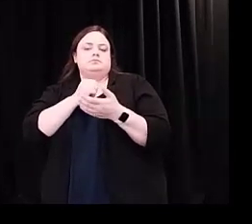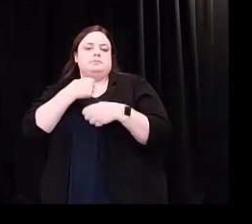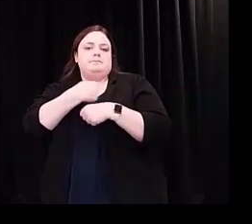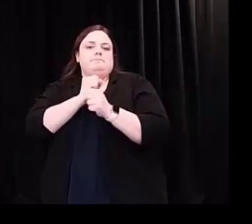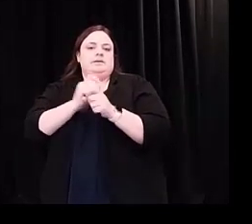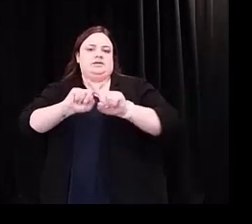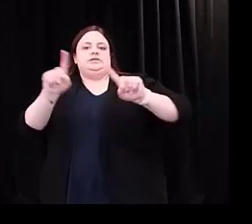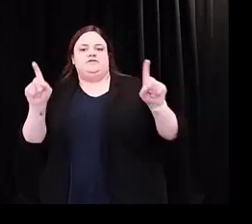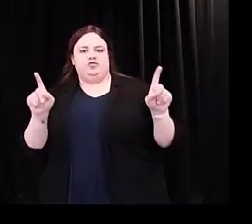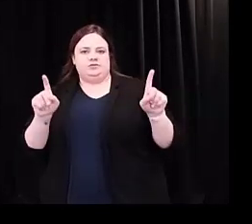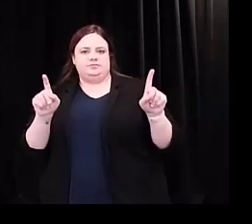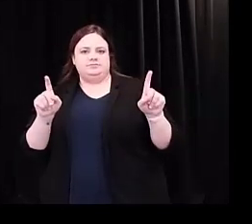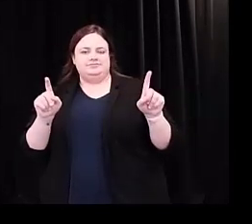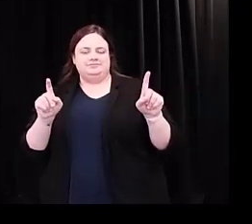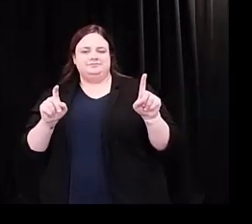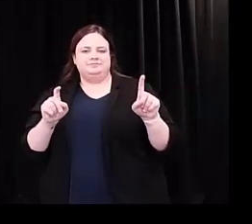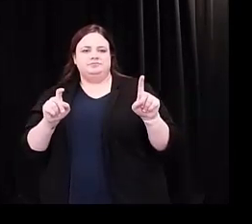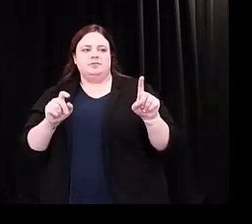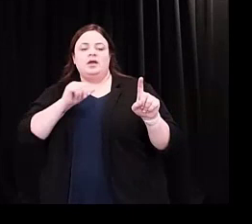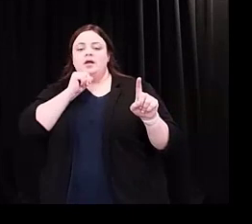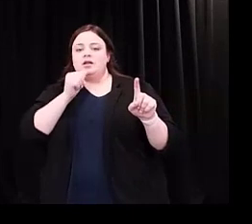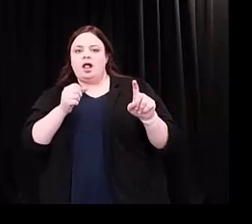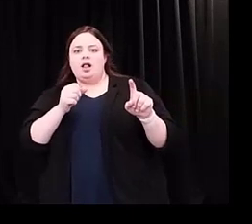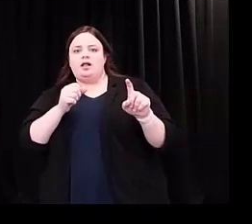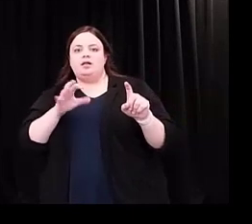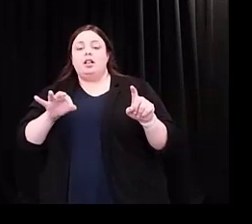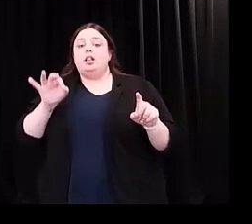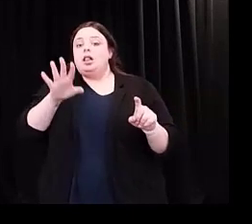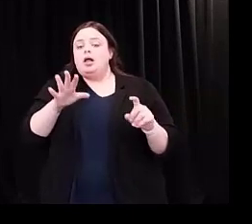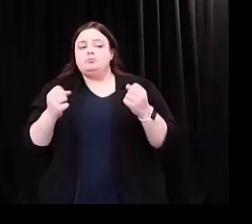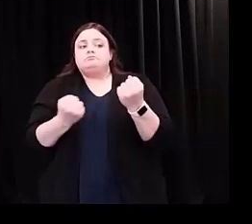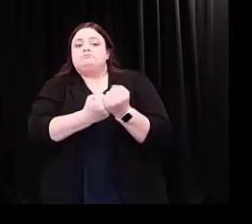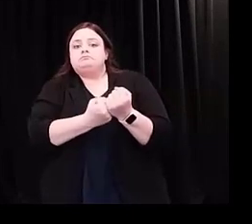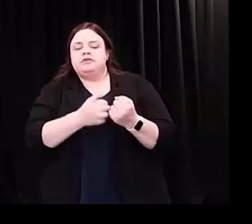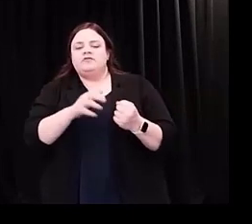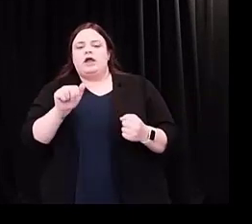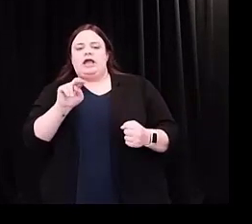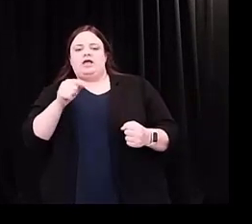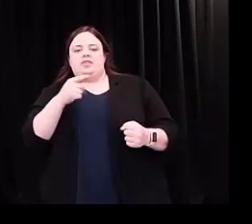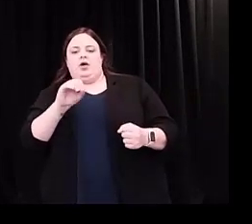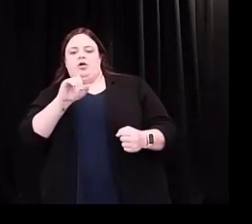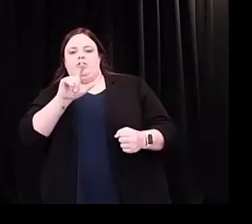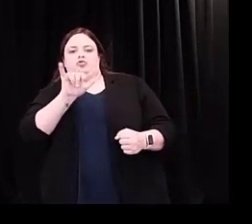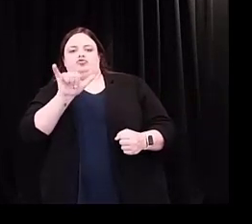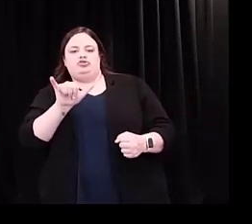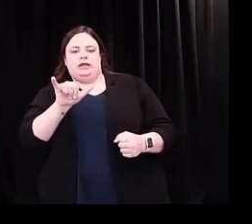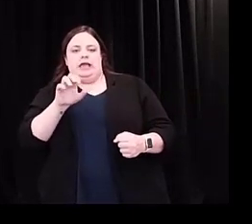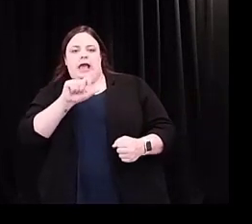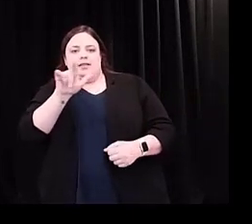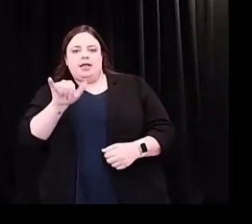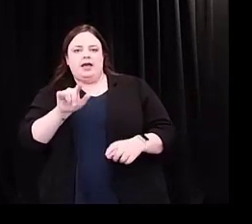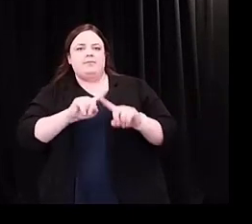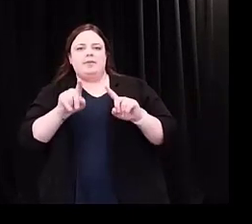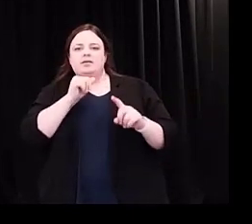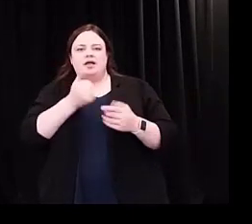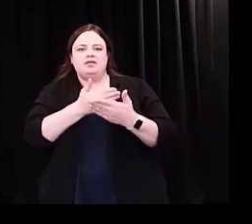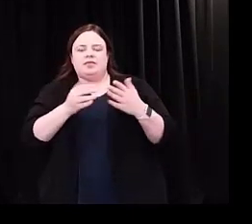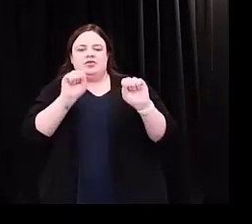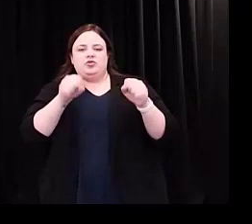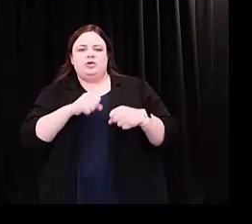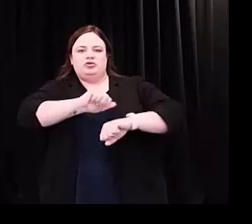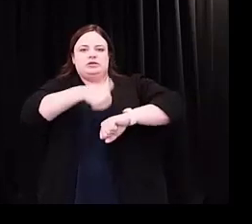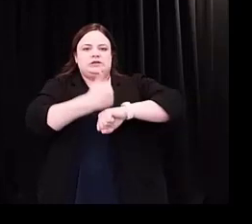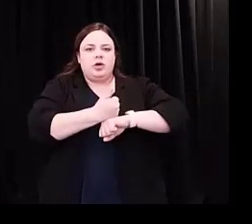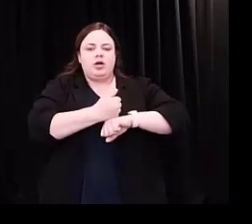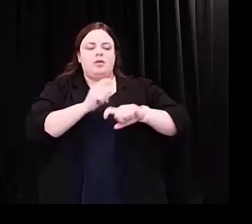that, not a plug for Anthology Ally, but I really like it, but it's not the sort of thing you can just install in a browser. It's a